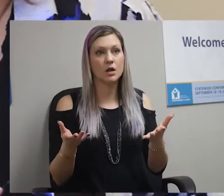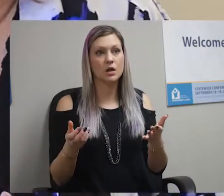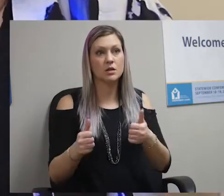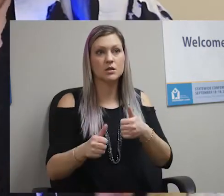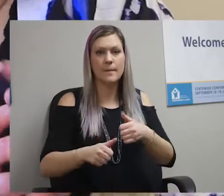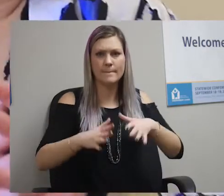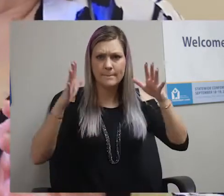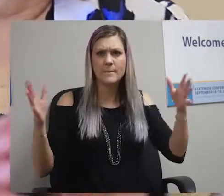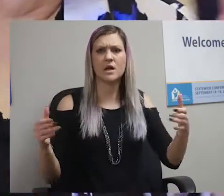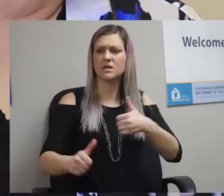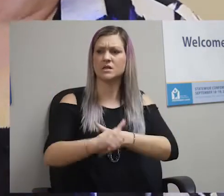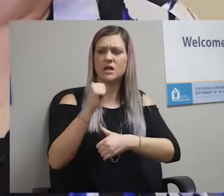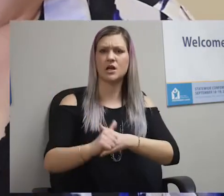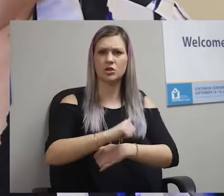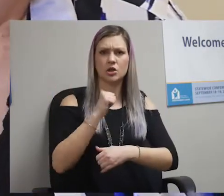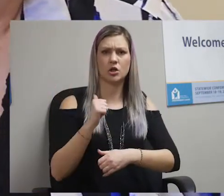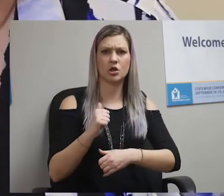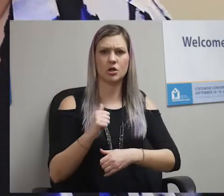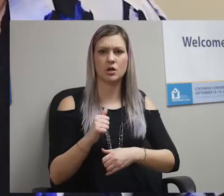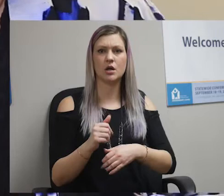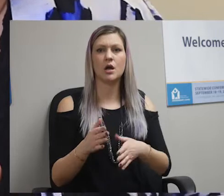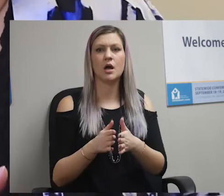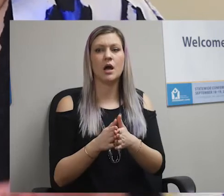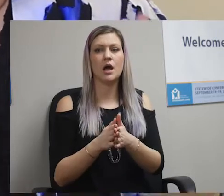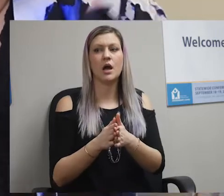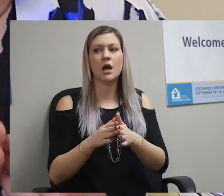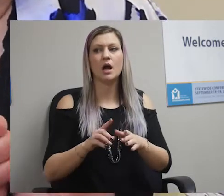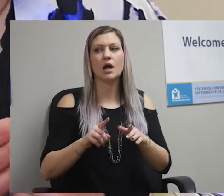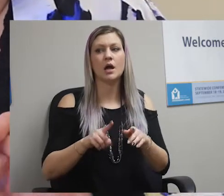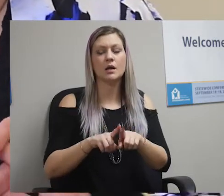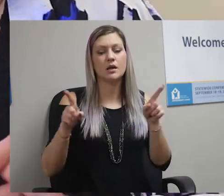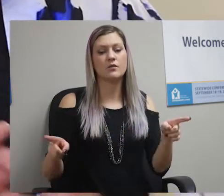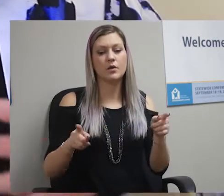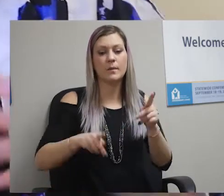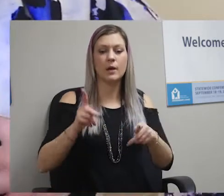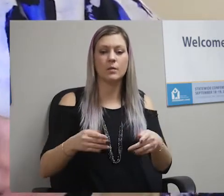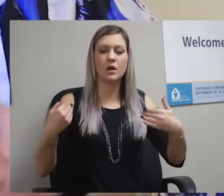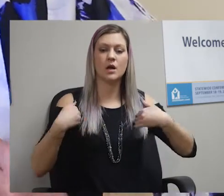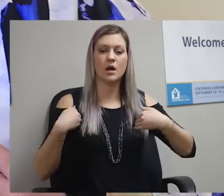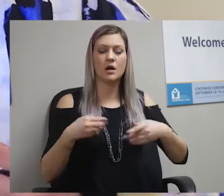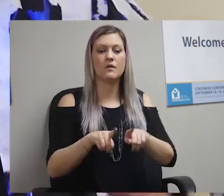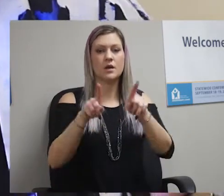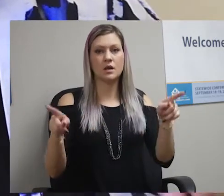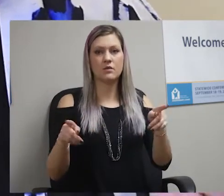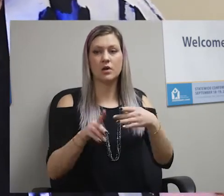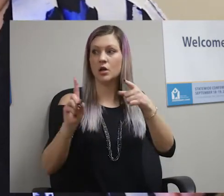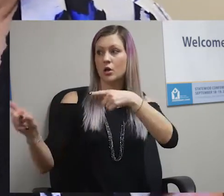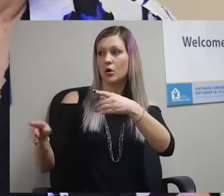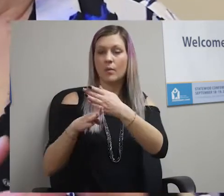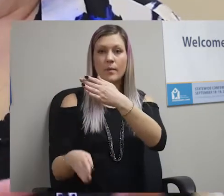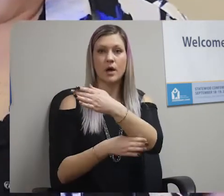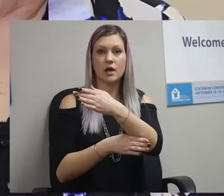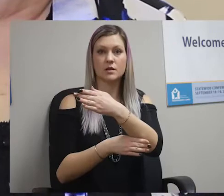in? Everybody's go bag is individual to them because it's going to depend on what they need most and what they feel is important. Things